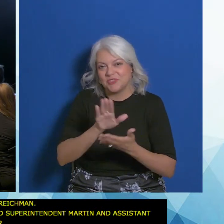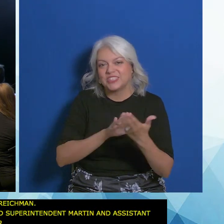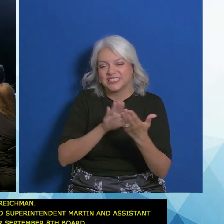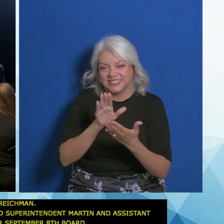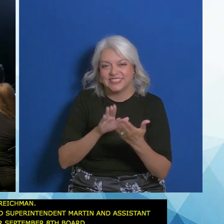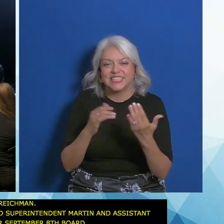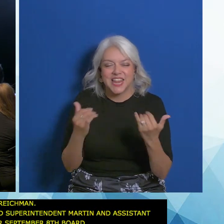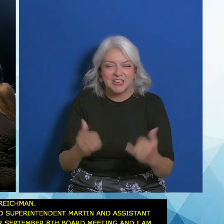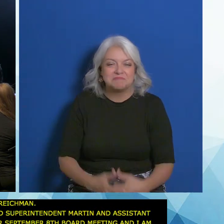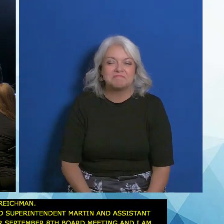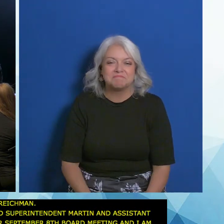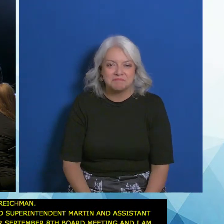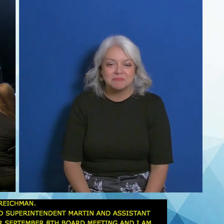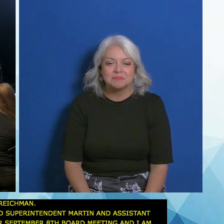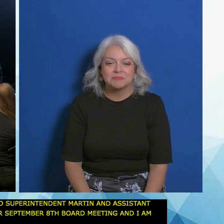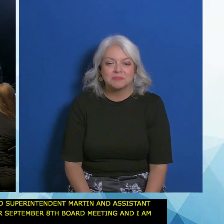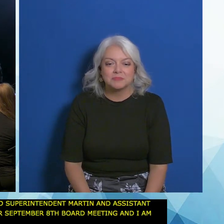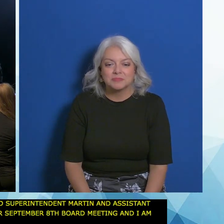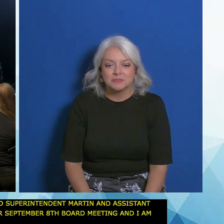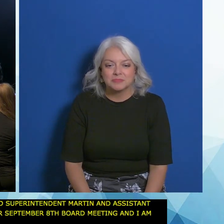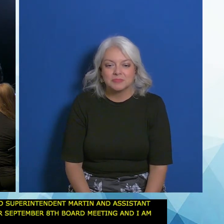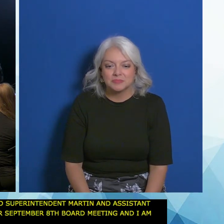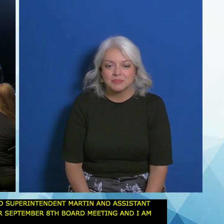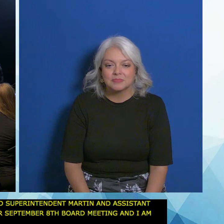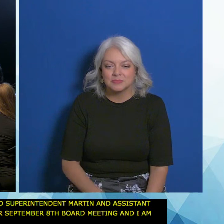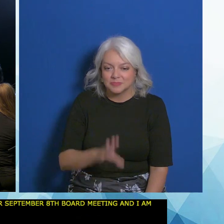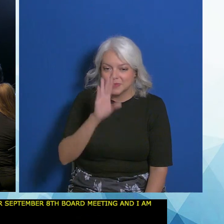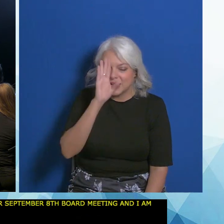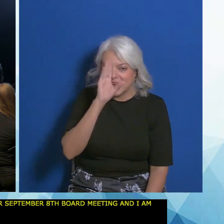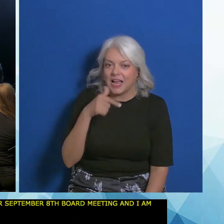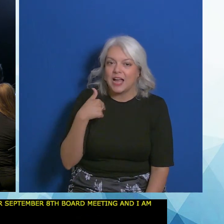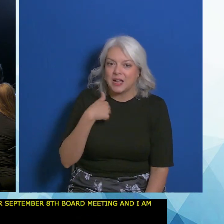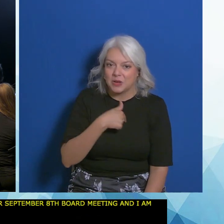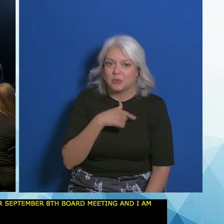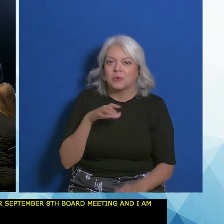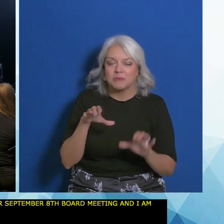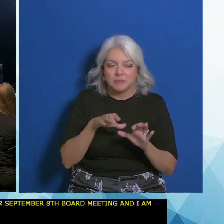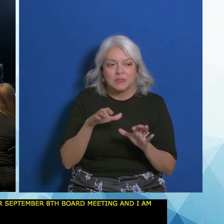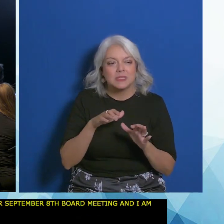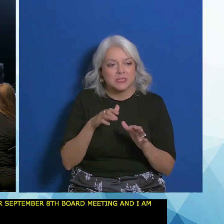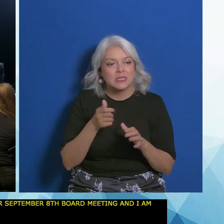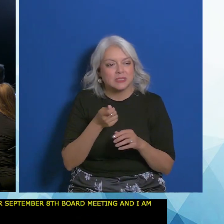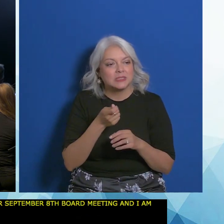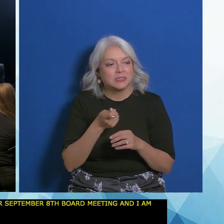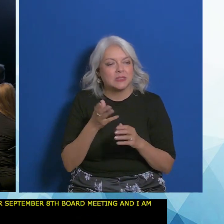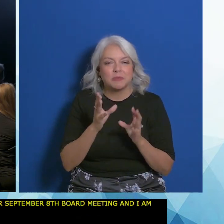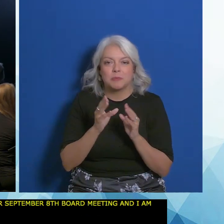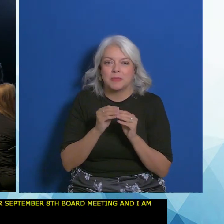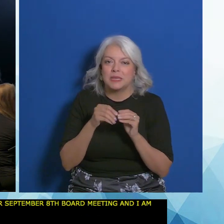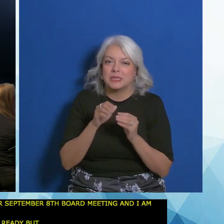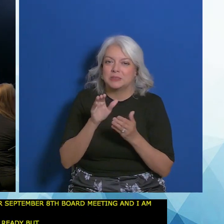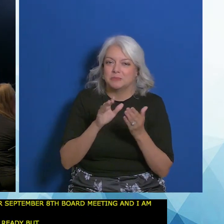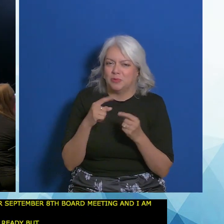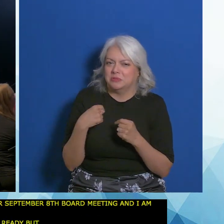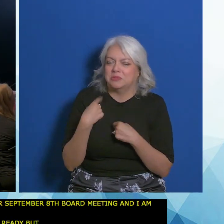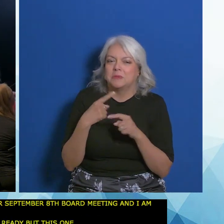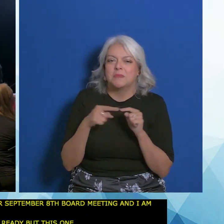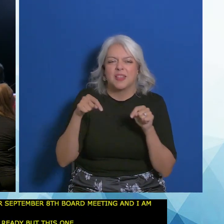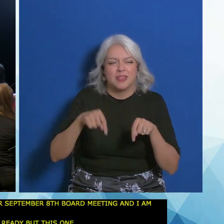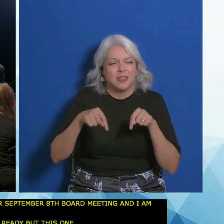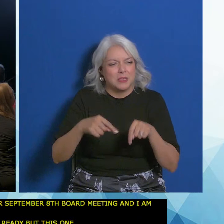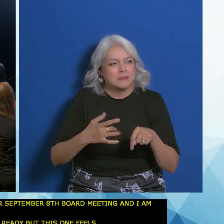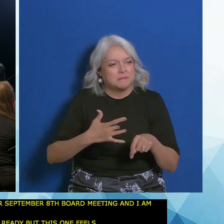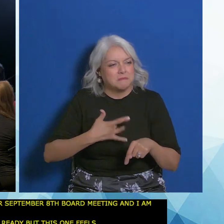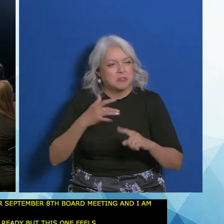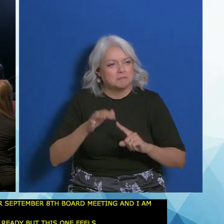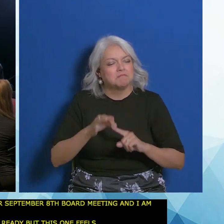person. I know we've done several meetings in person already, but this one feels different to be in person.